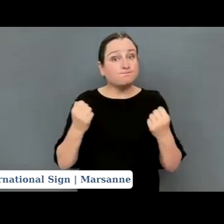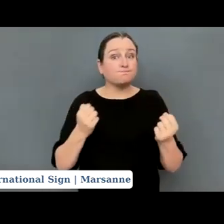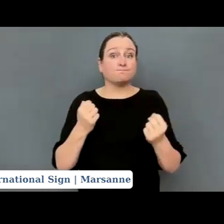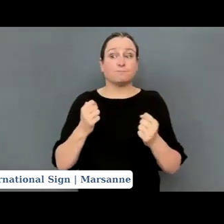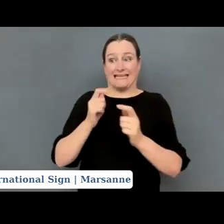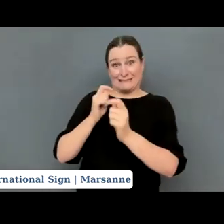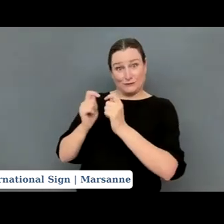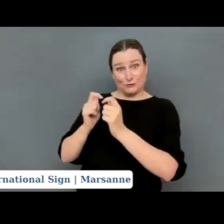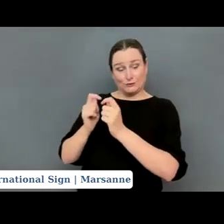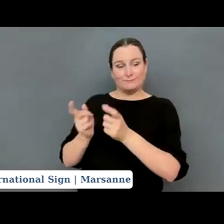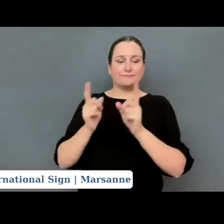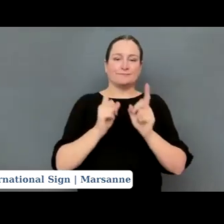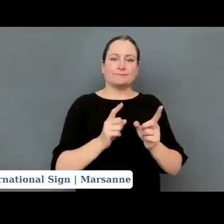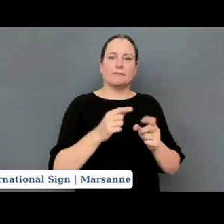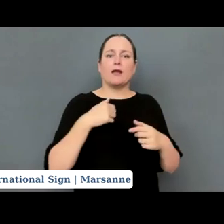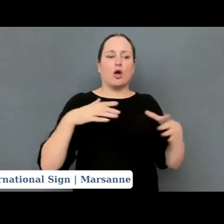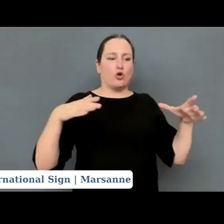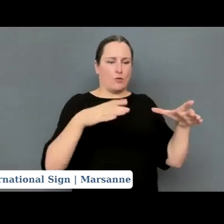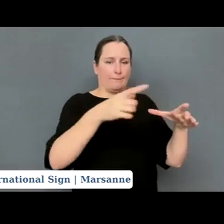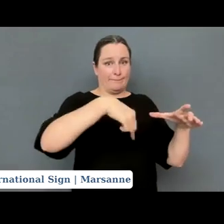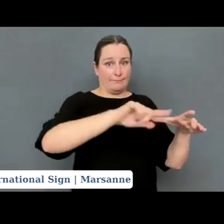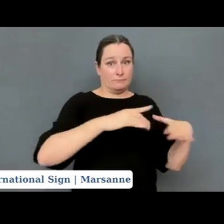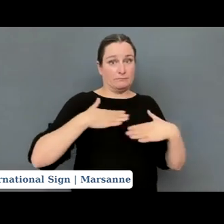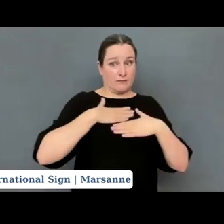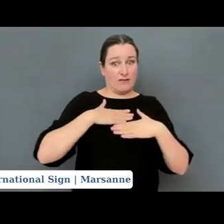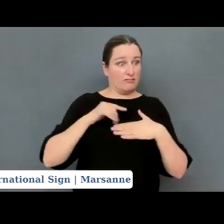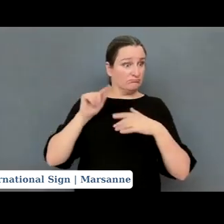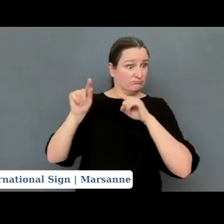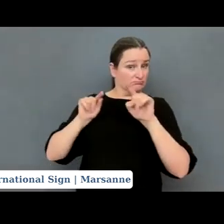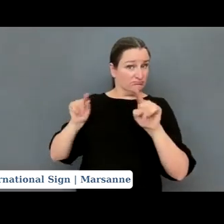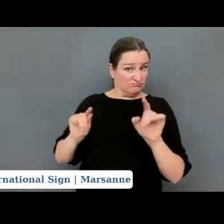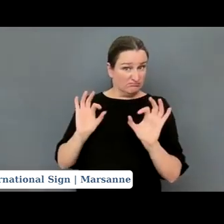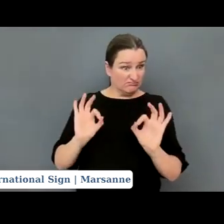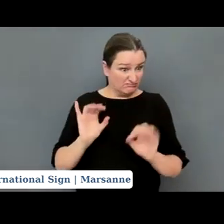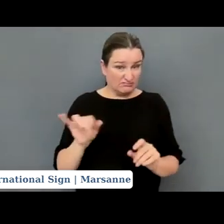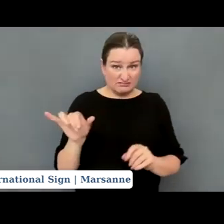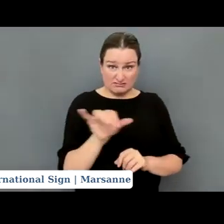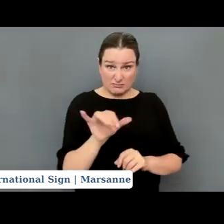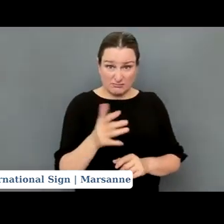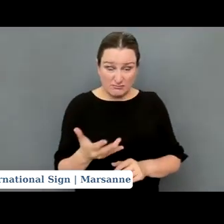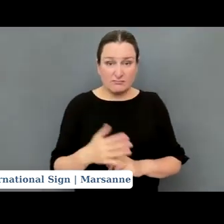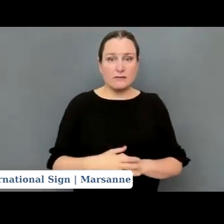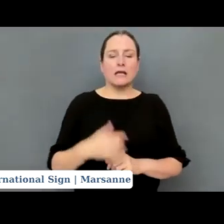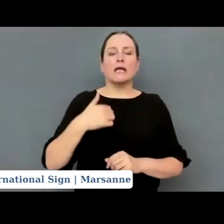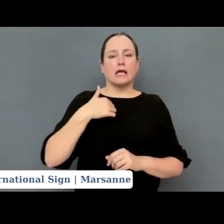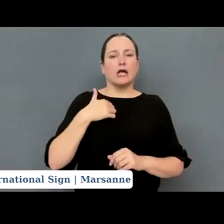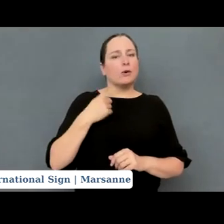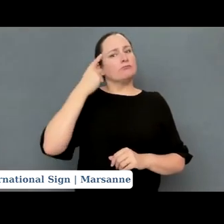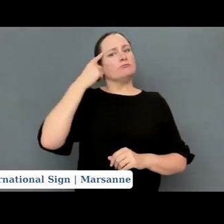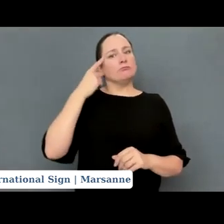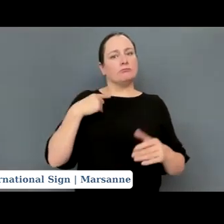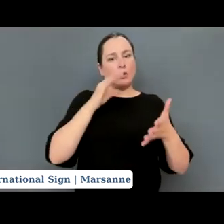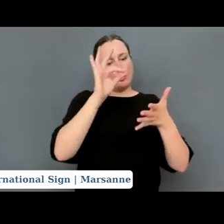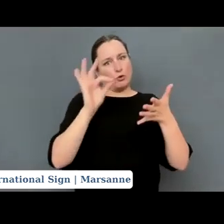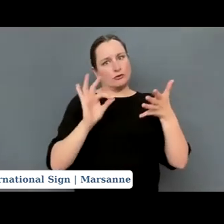the beneficiaries. Some of them do not know how to write or read, and